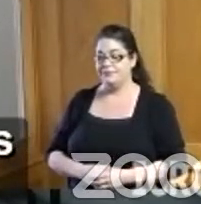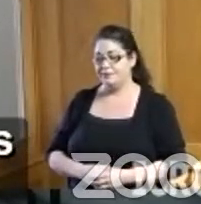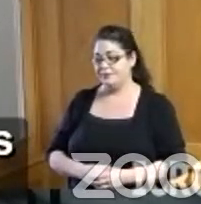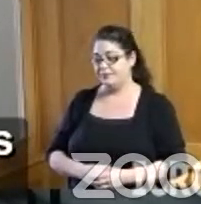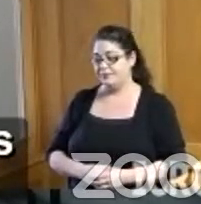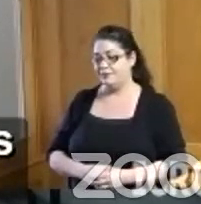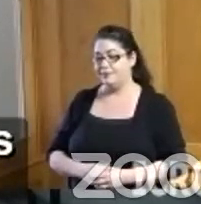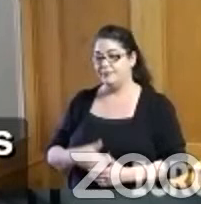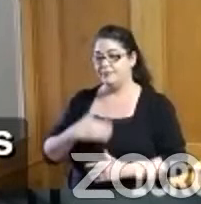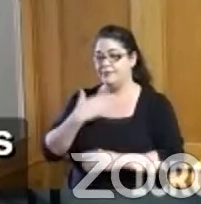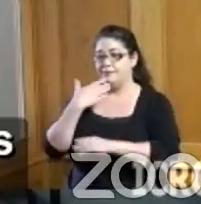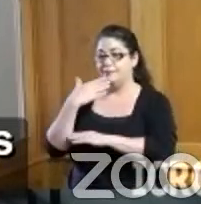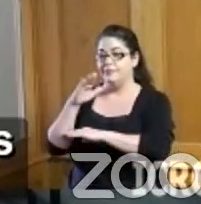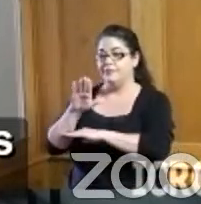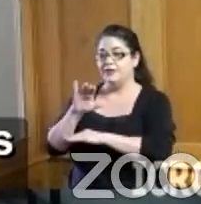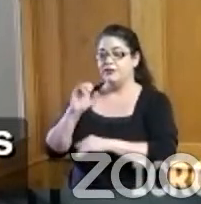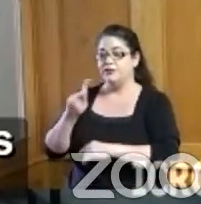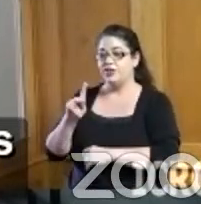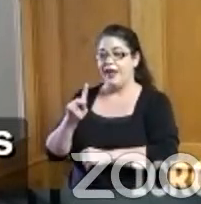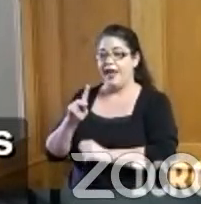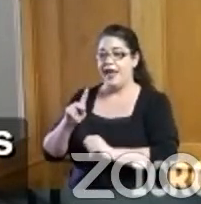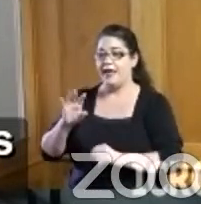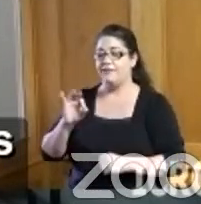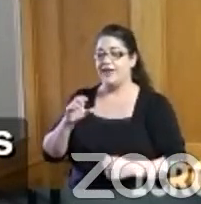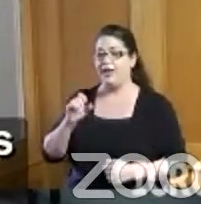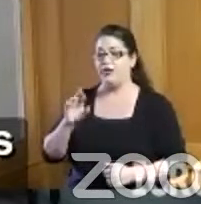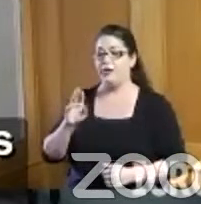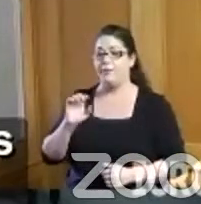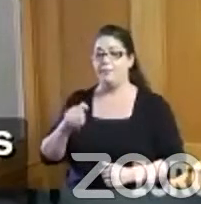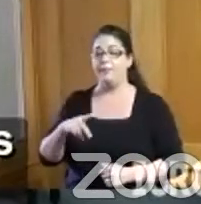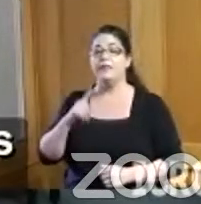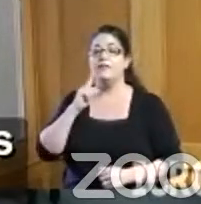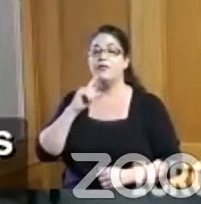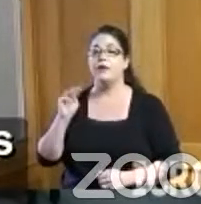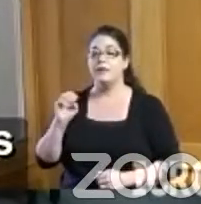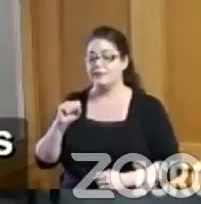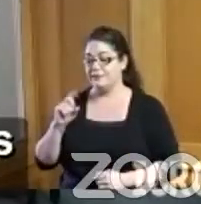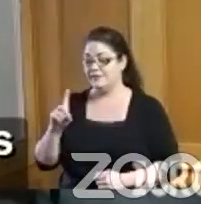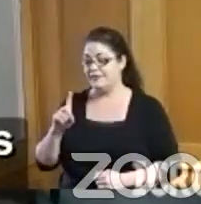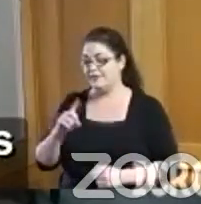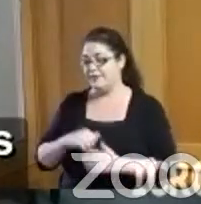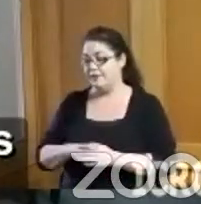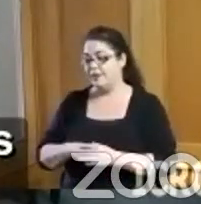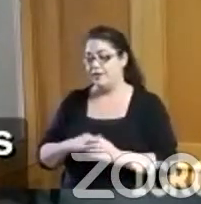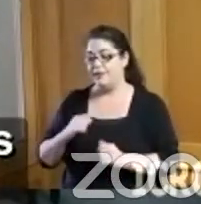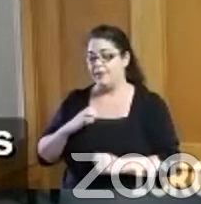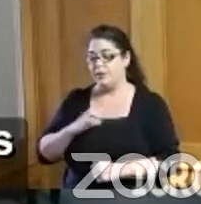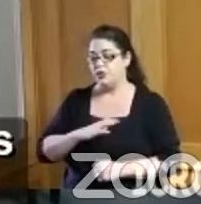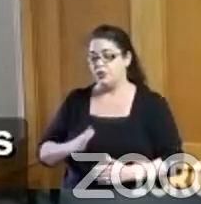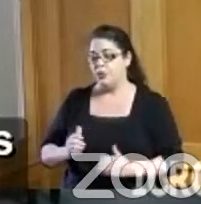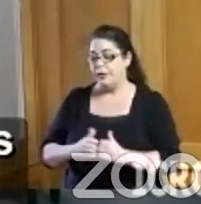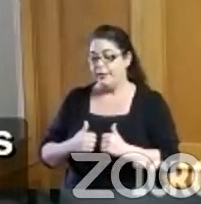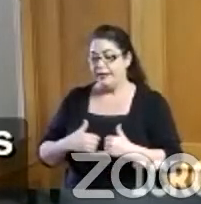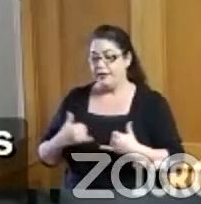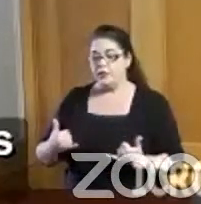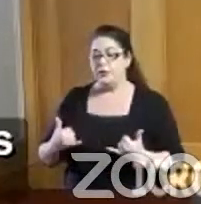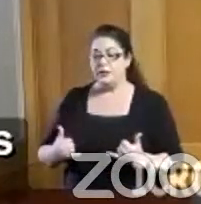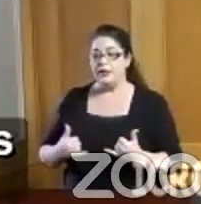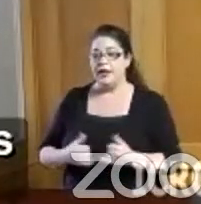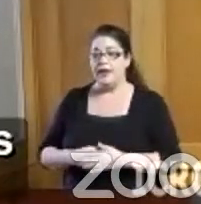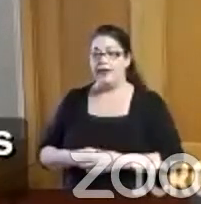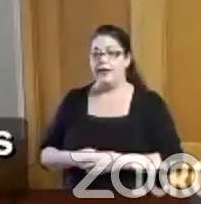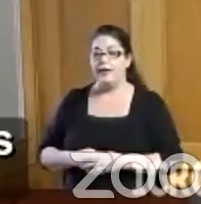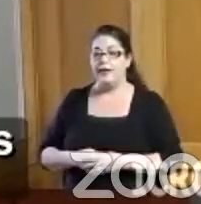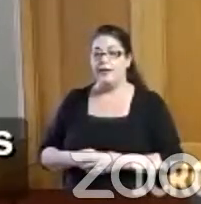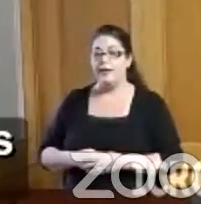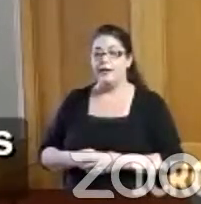Thank you. Good afternoon, commissioners. I'm Jack Randekamp. I'm a division manager with MSD. And with me today also are our